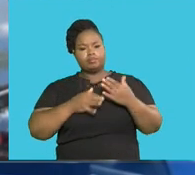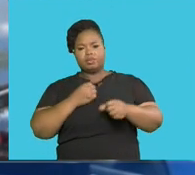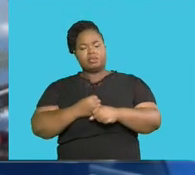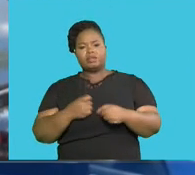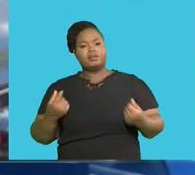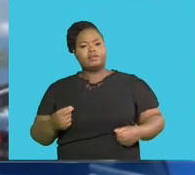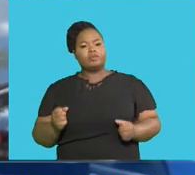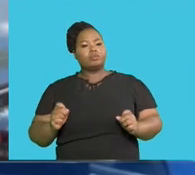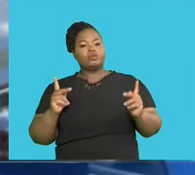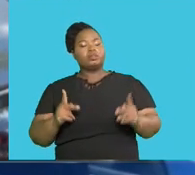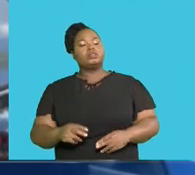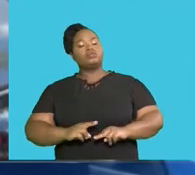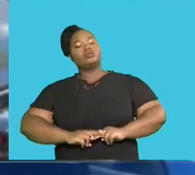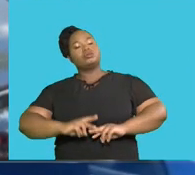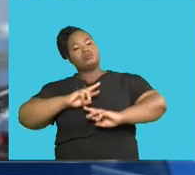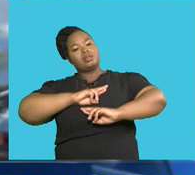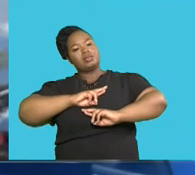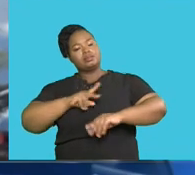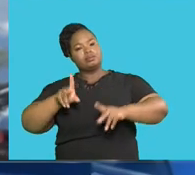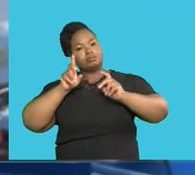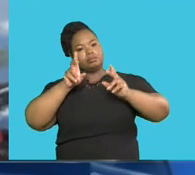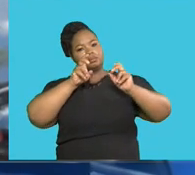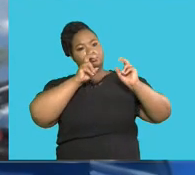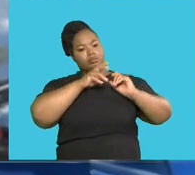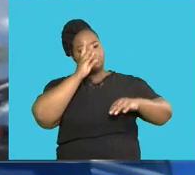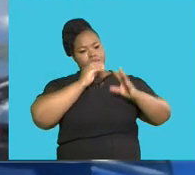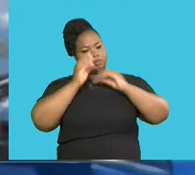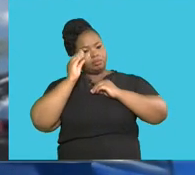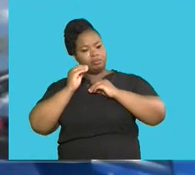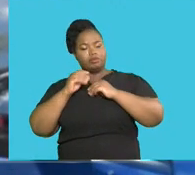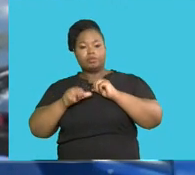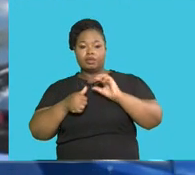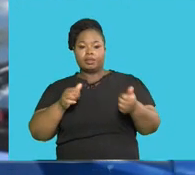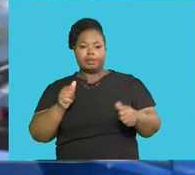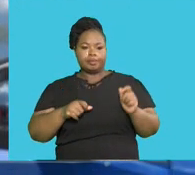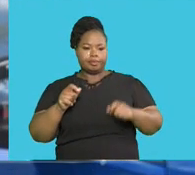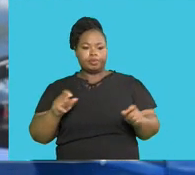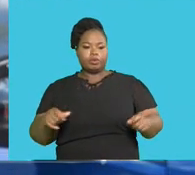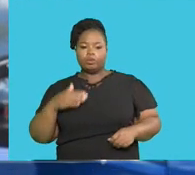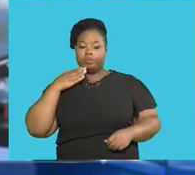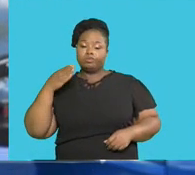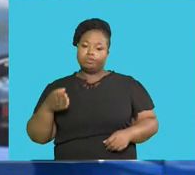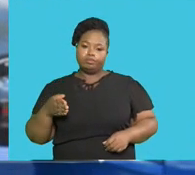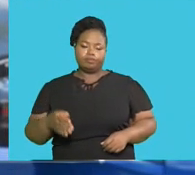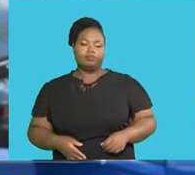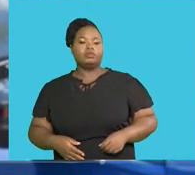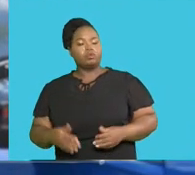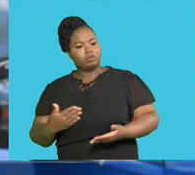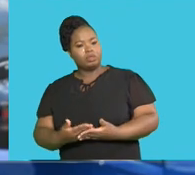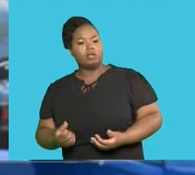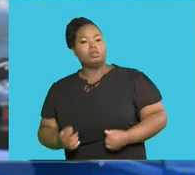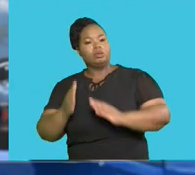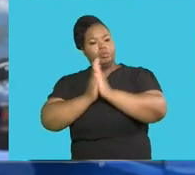function where they sit back and take knowledge and hints from the people who have been around, who can give